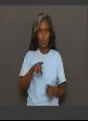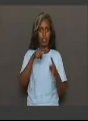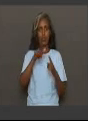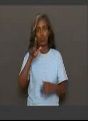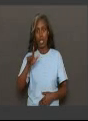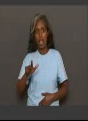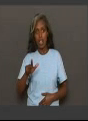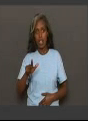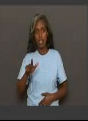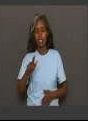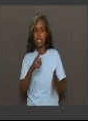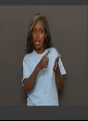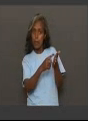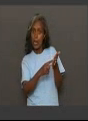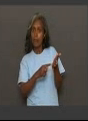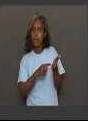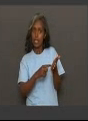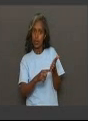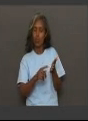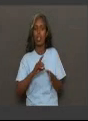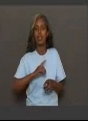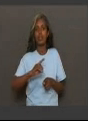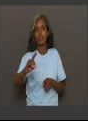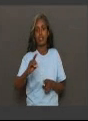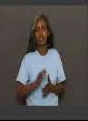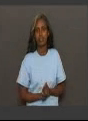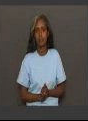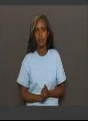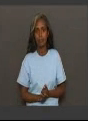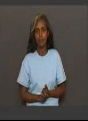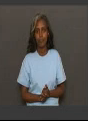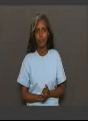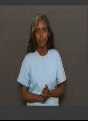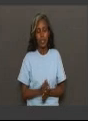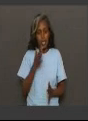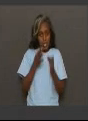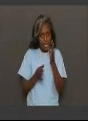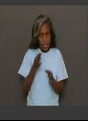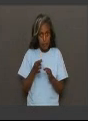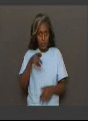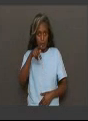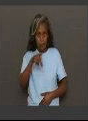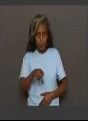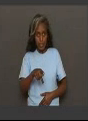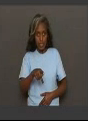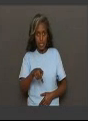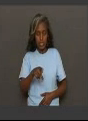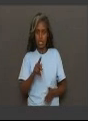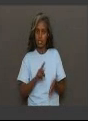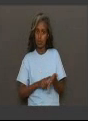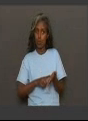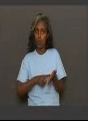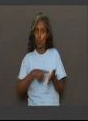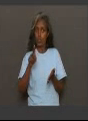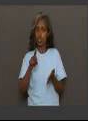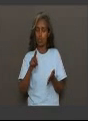their perpendicular distance. If P is at the origin